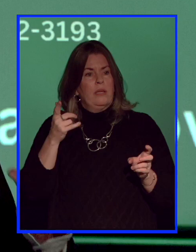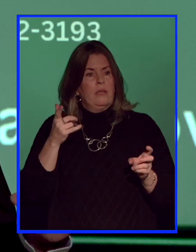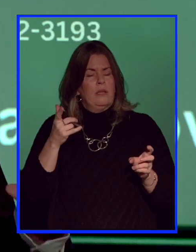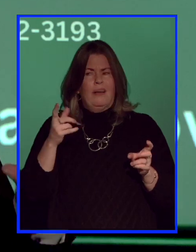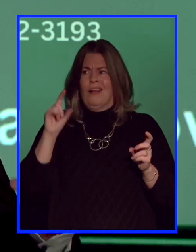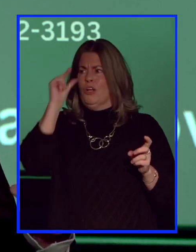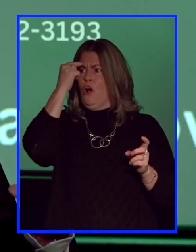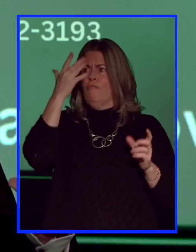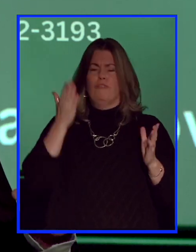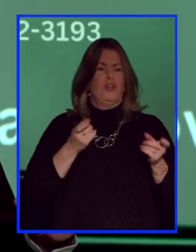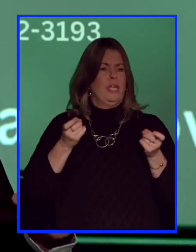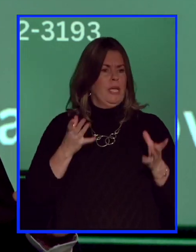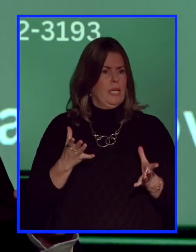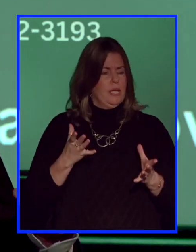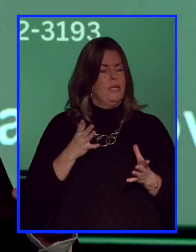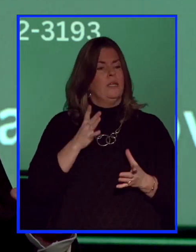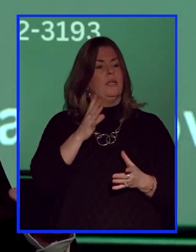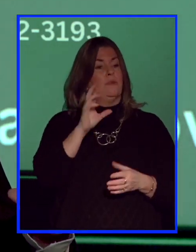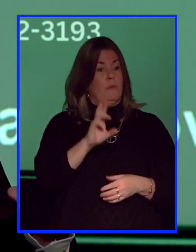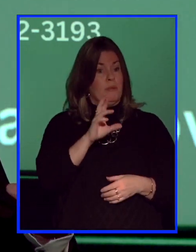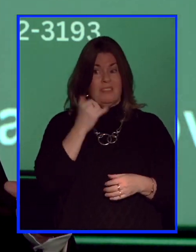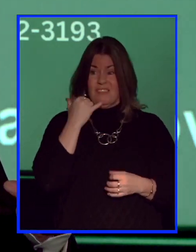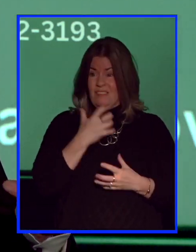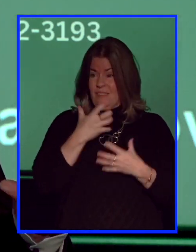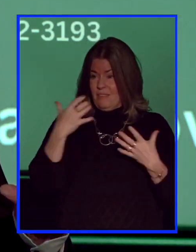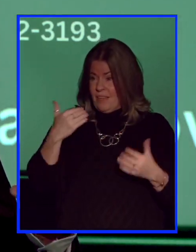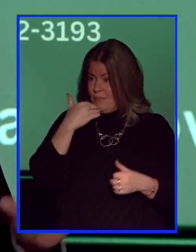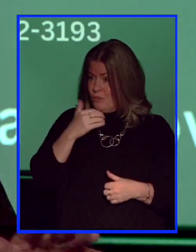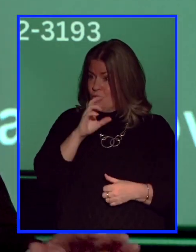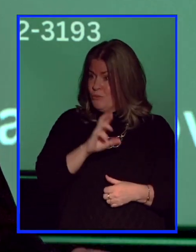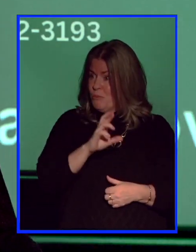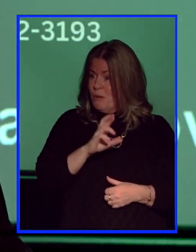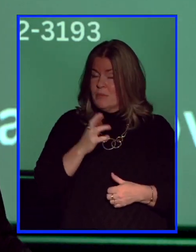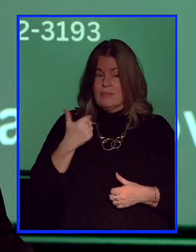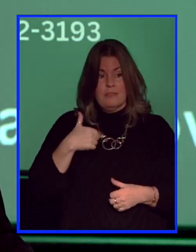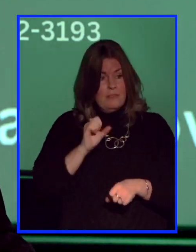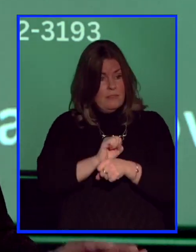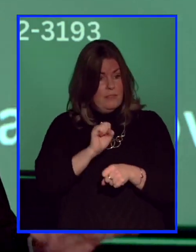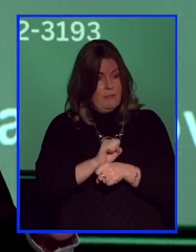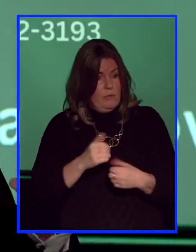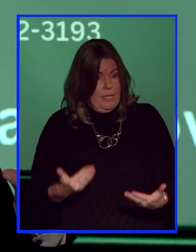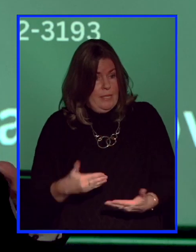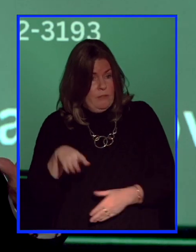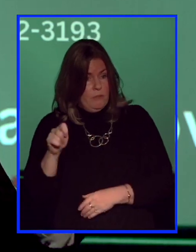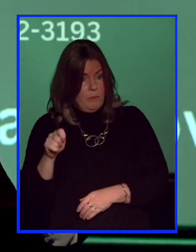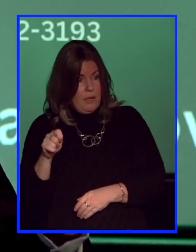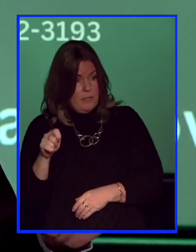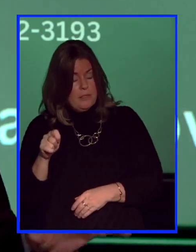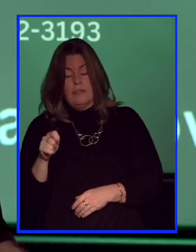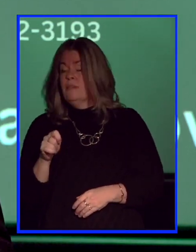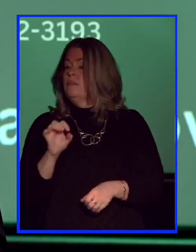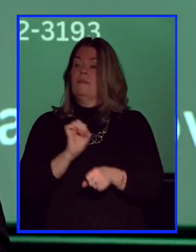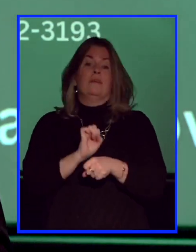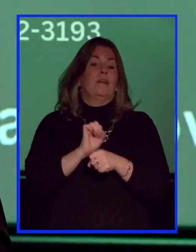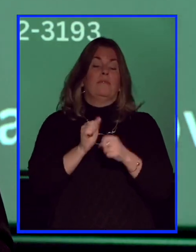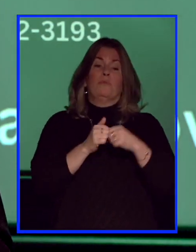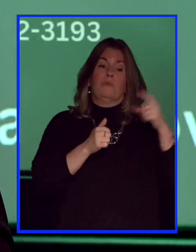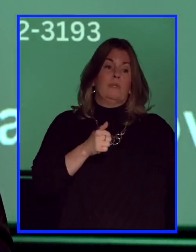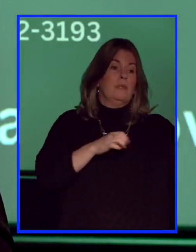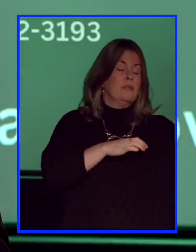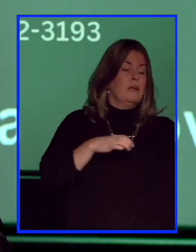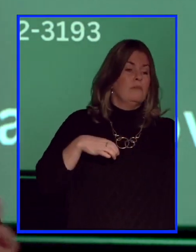know, there's a lot of really good Republicans that I've worked with here in Vermont and I've worked with in